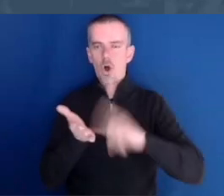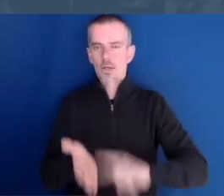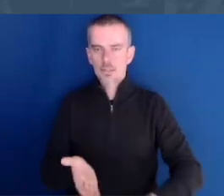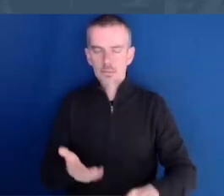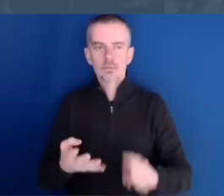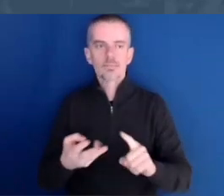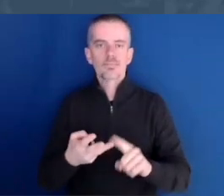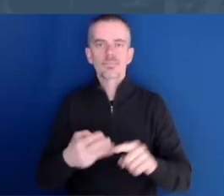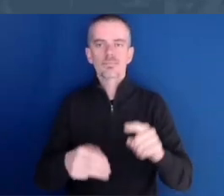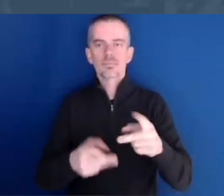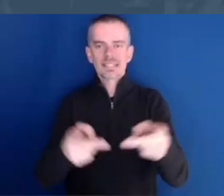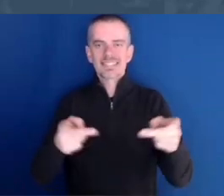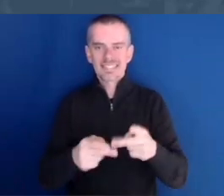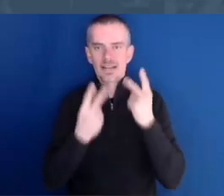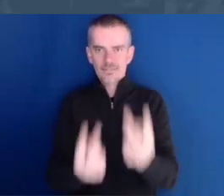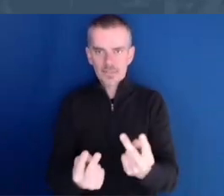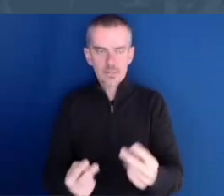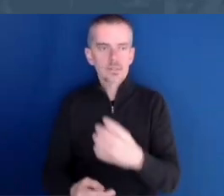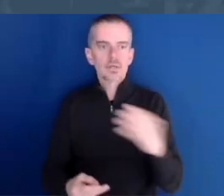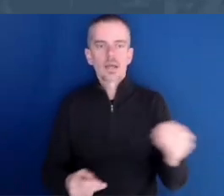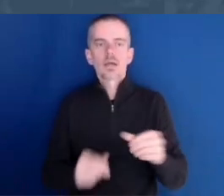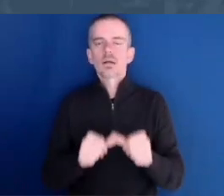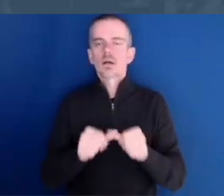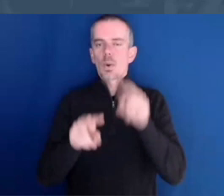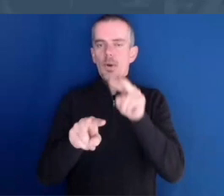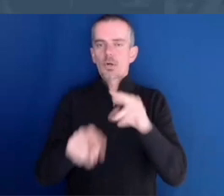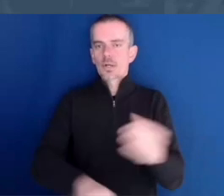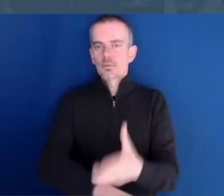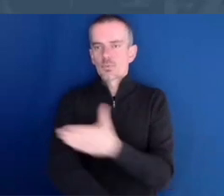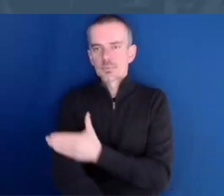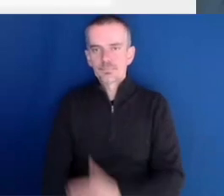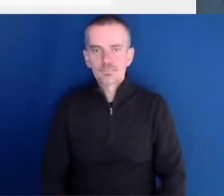site visits, and then just general ongoing monitoring and improvement.